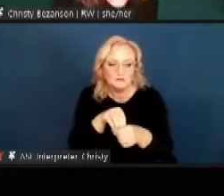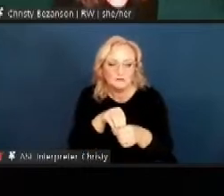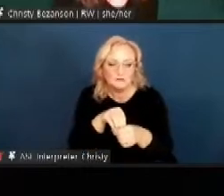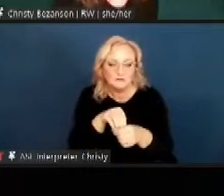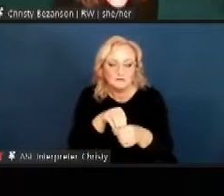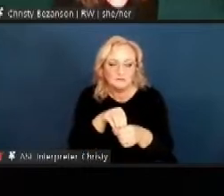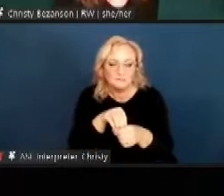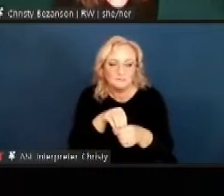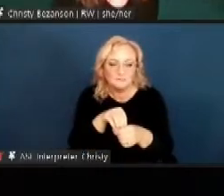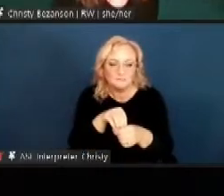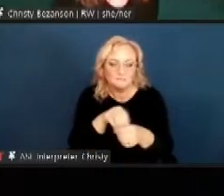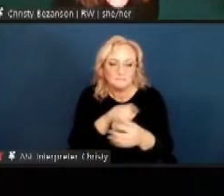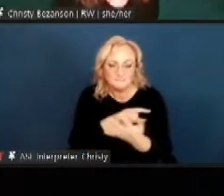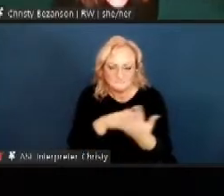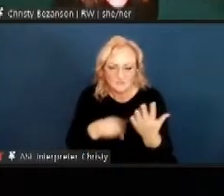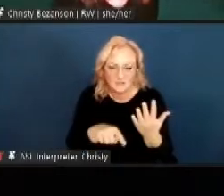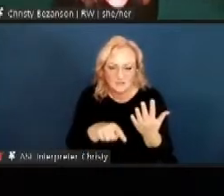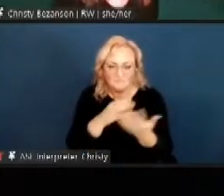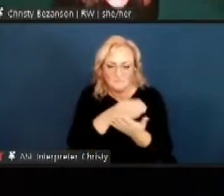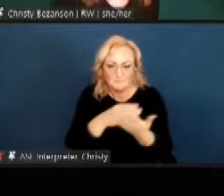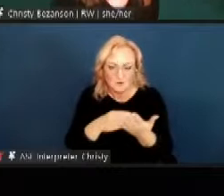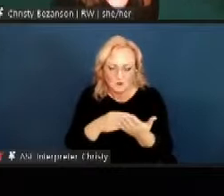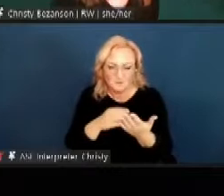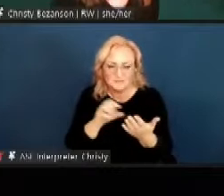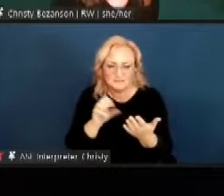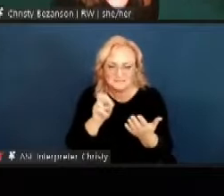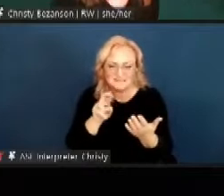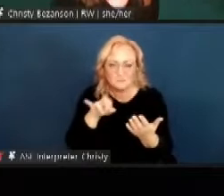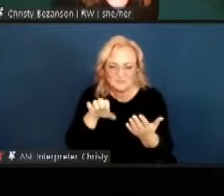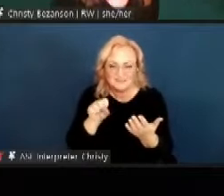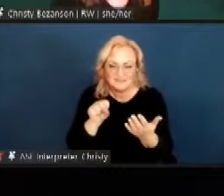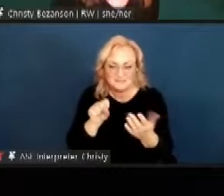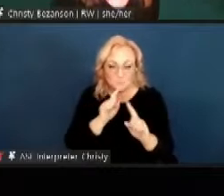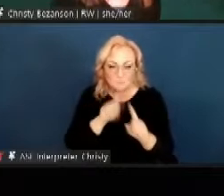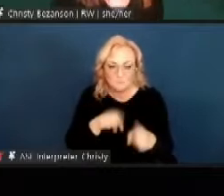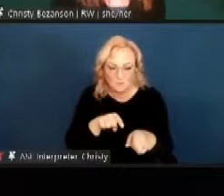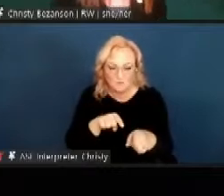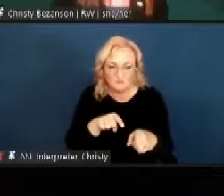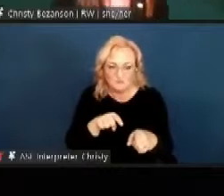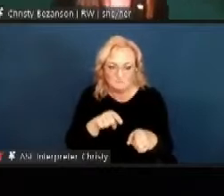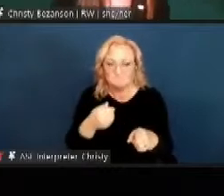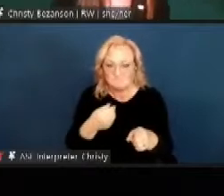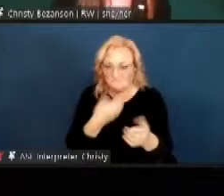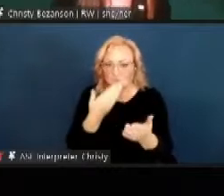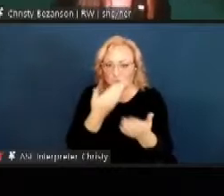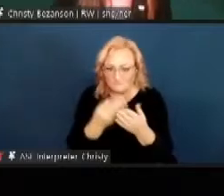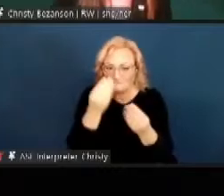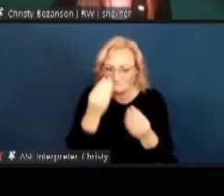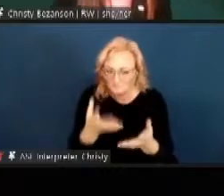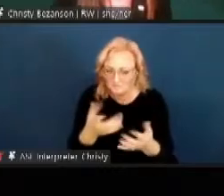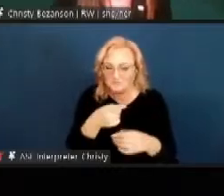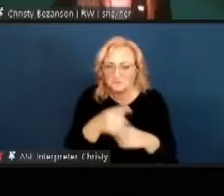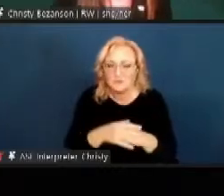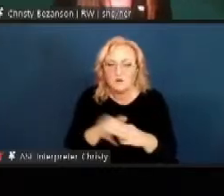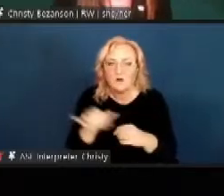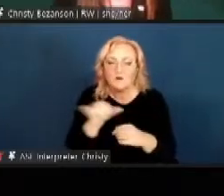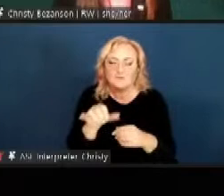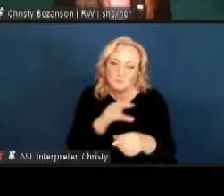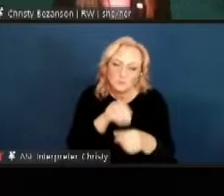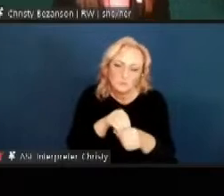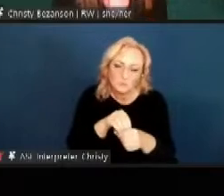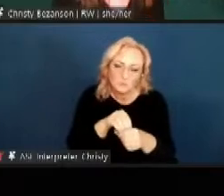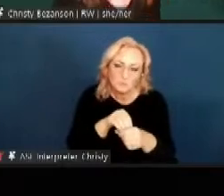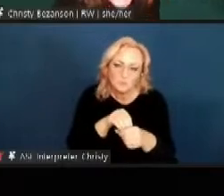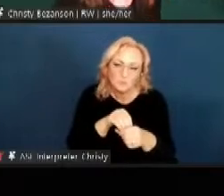the 5-part series of reports that they did have some great information, and that does also include coming out